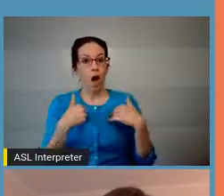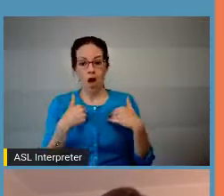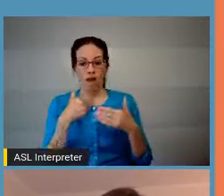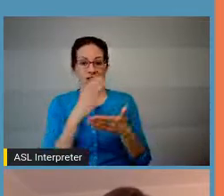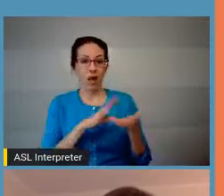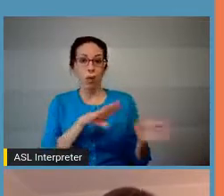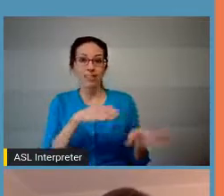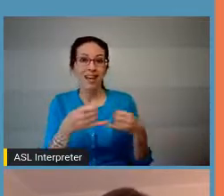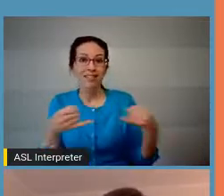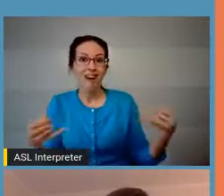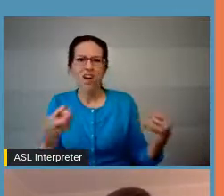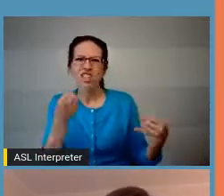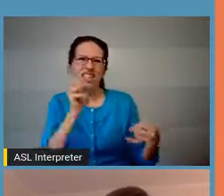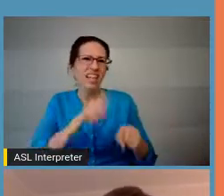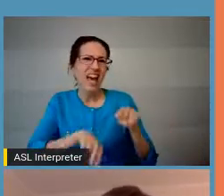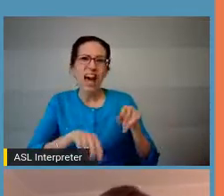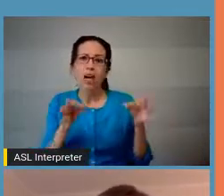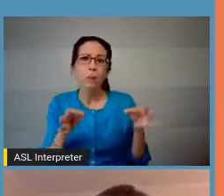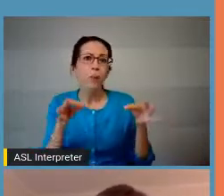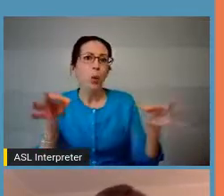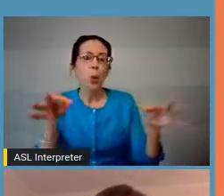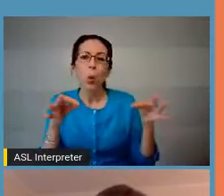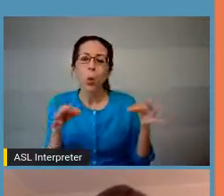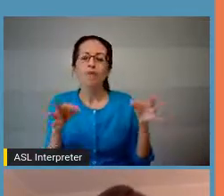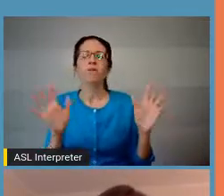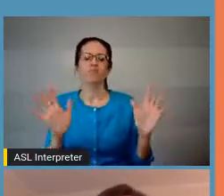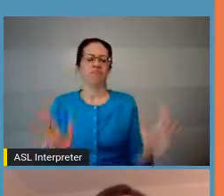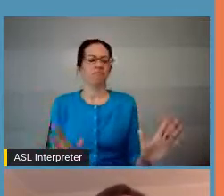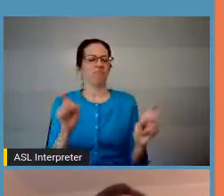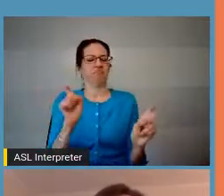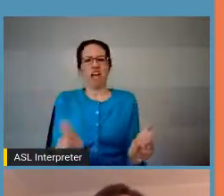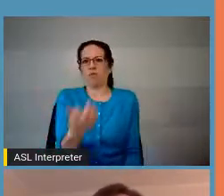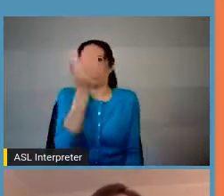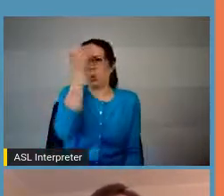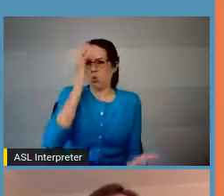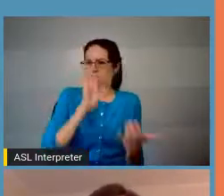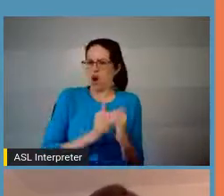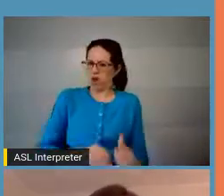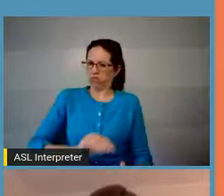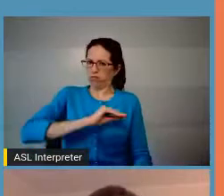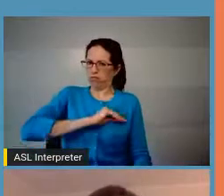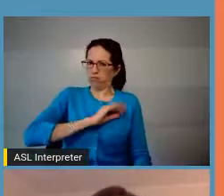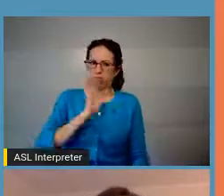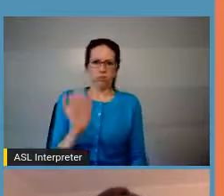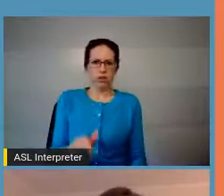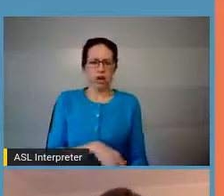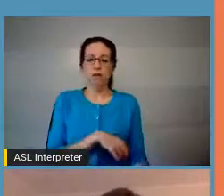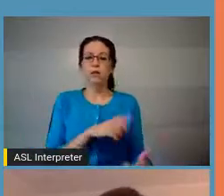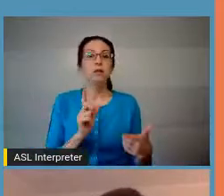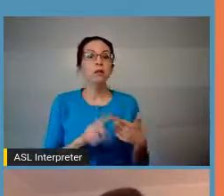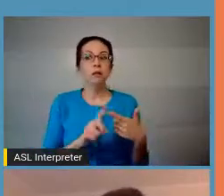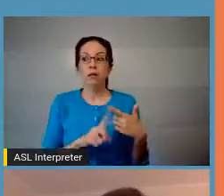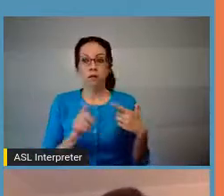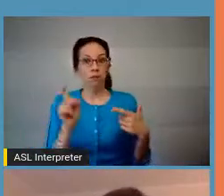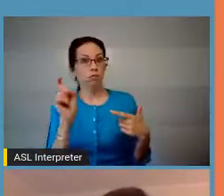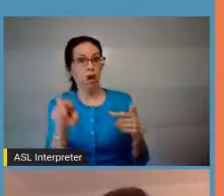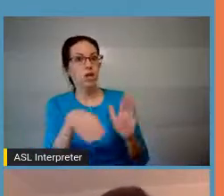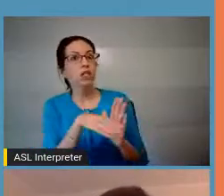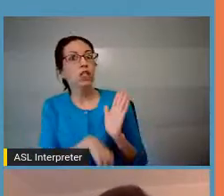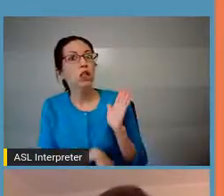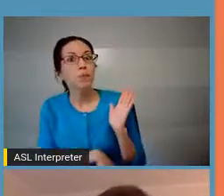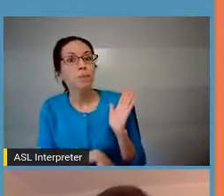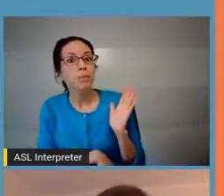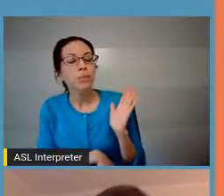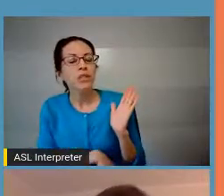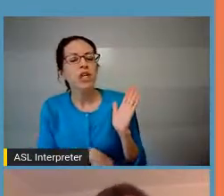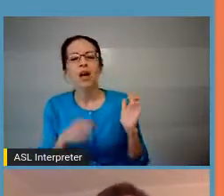that is the deciding factor on how you get from here to there. Is it that it needs to be cheap? Now, this is actually